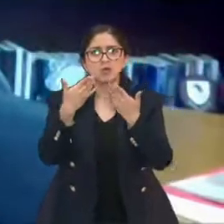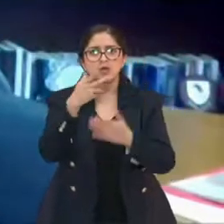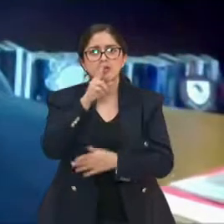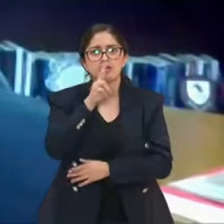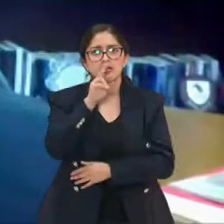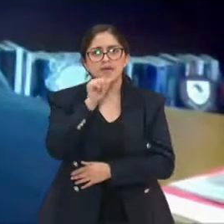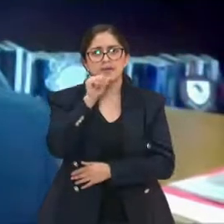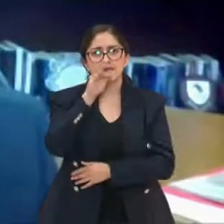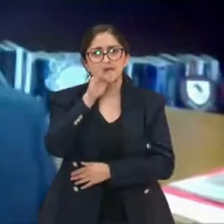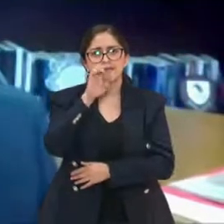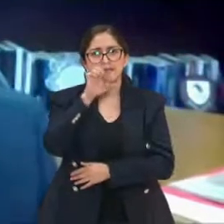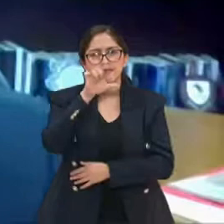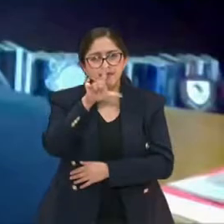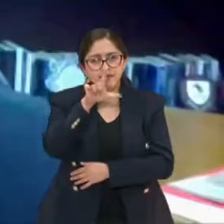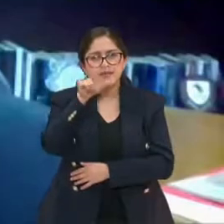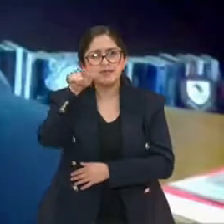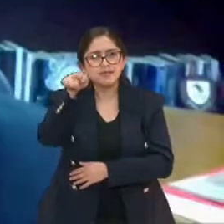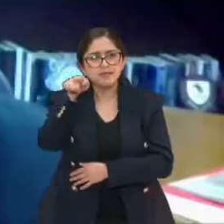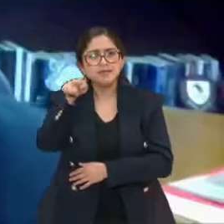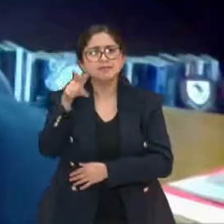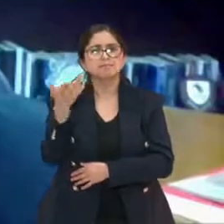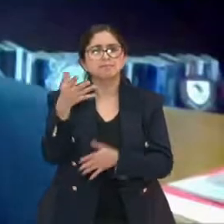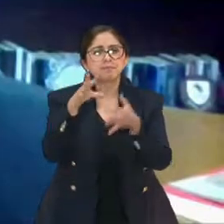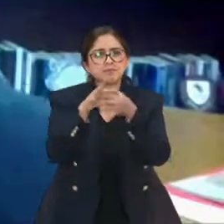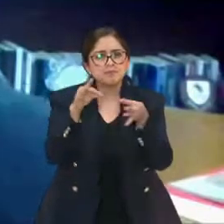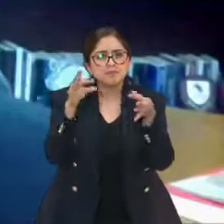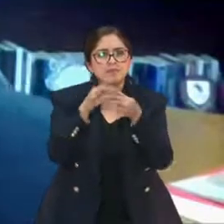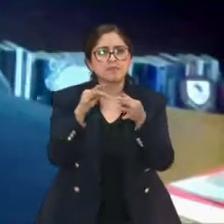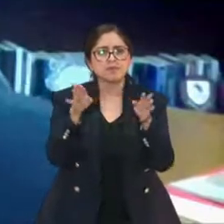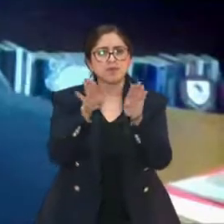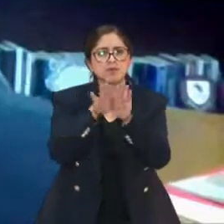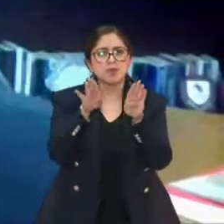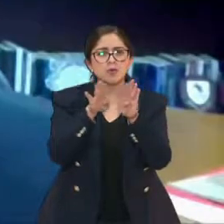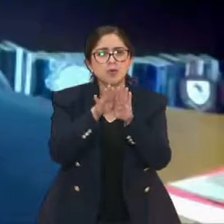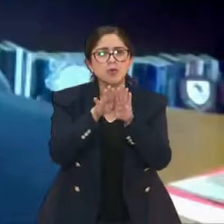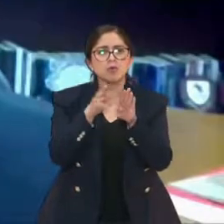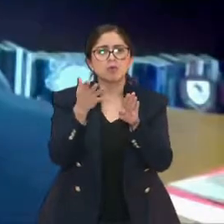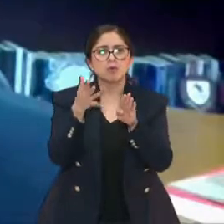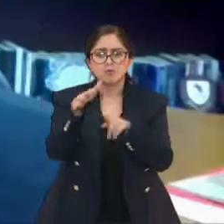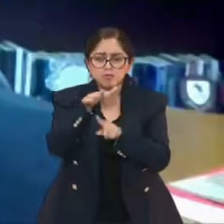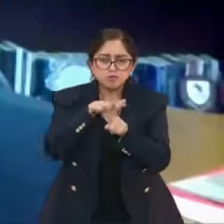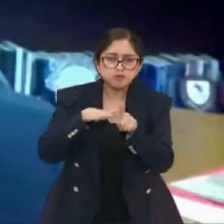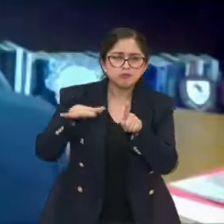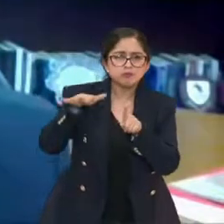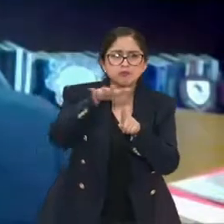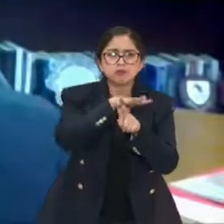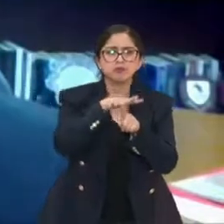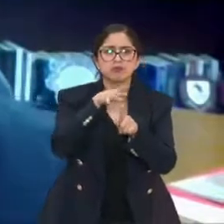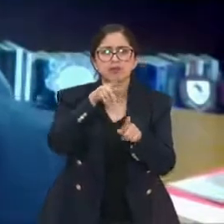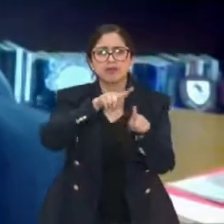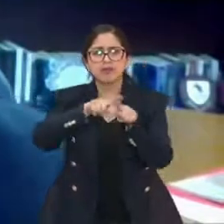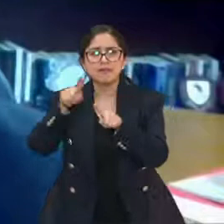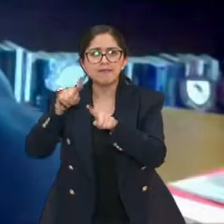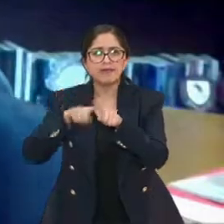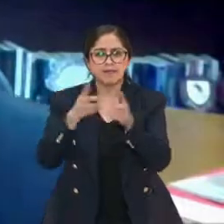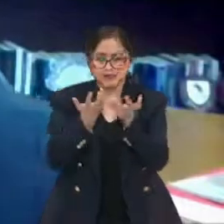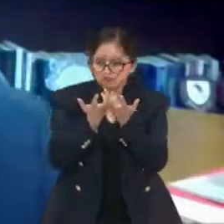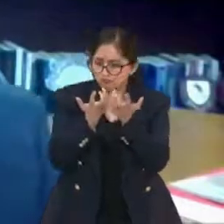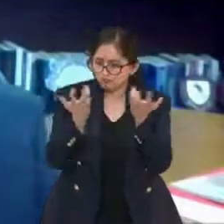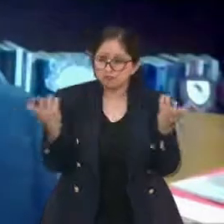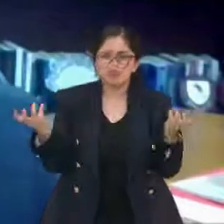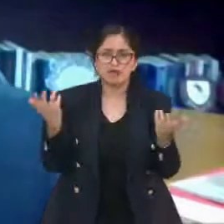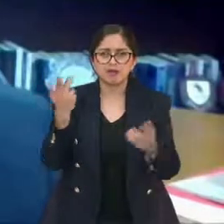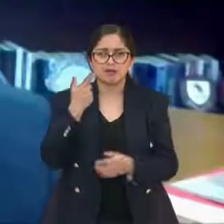the excellent diagnosis by Rafael Valle about the segmentation of the